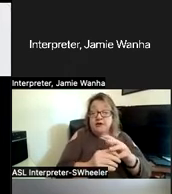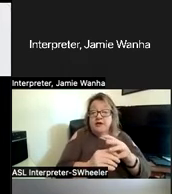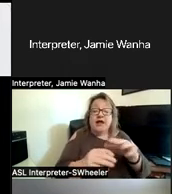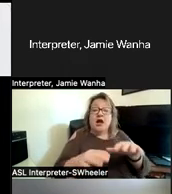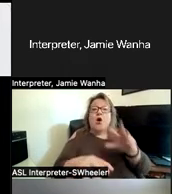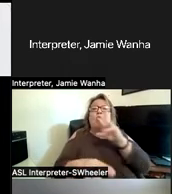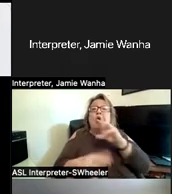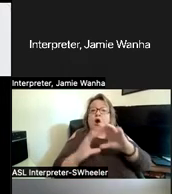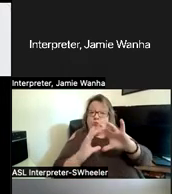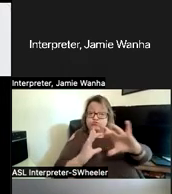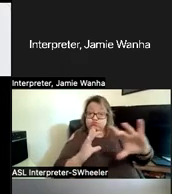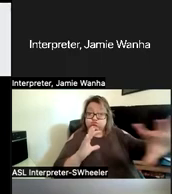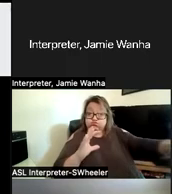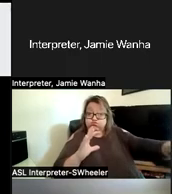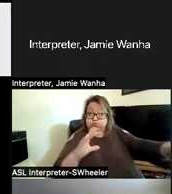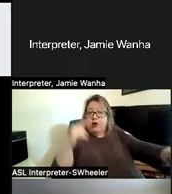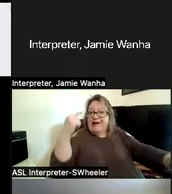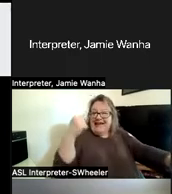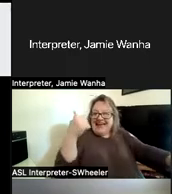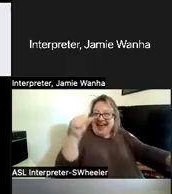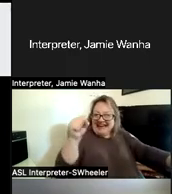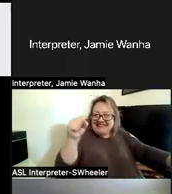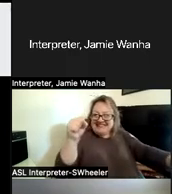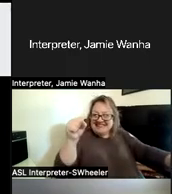water system, gas utilities,